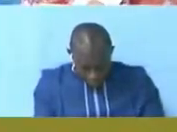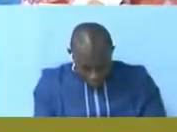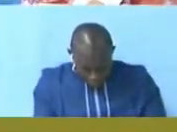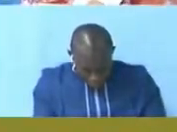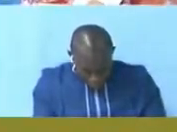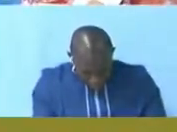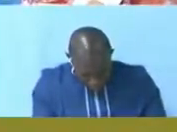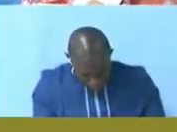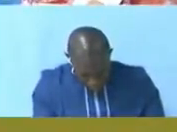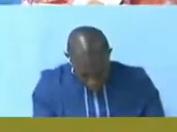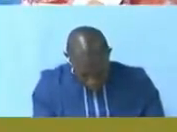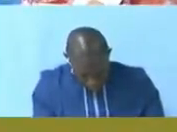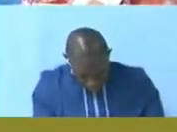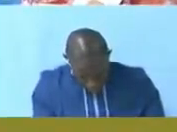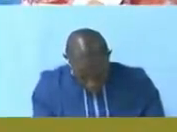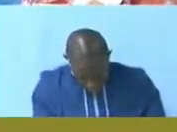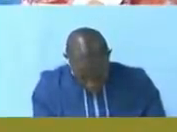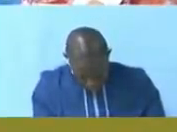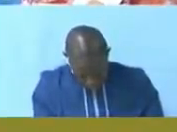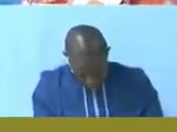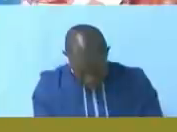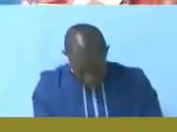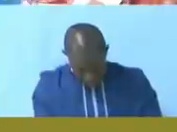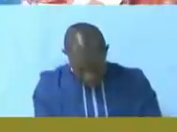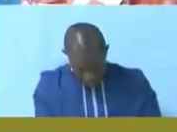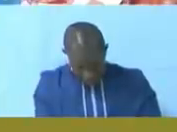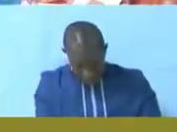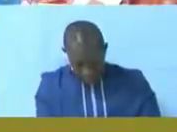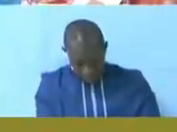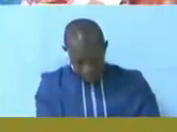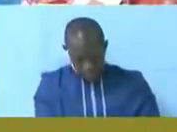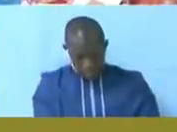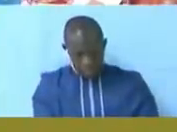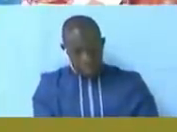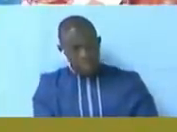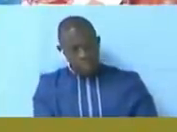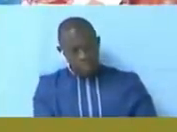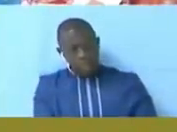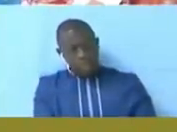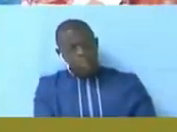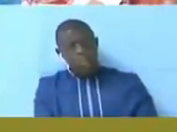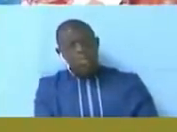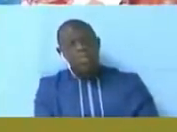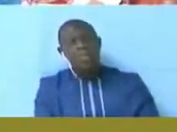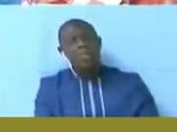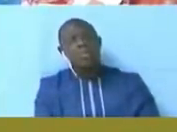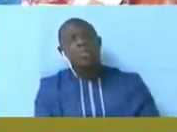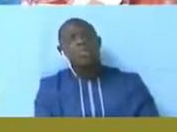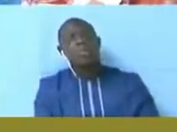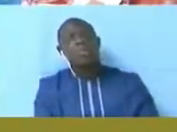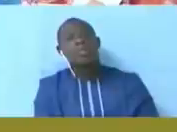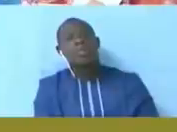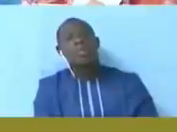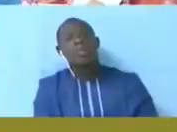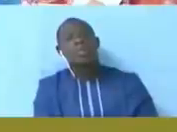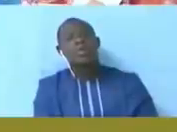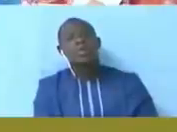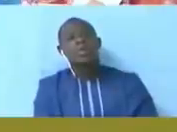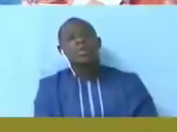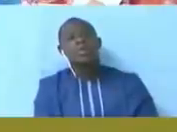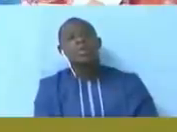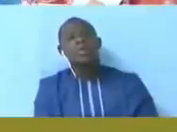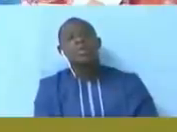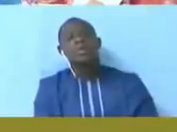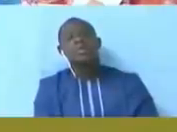Mol Miaibu Doko, Kang Mansai, K Mutanya Dile, K Samba Kitin Dradi, K Kitin Dinyami, is a Kumol